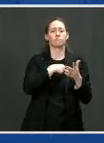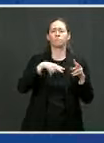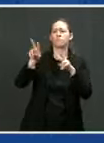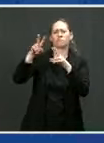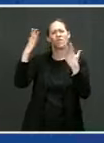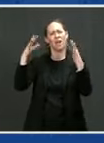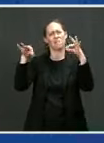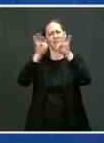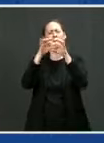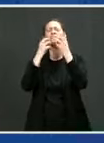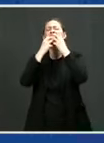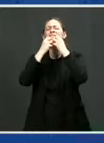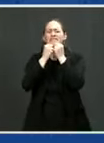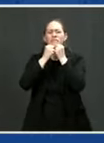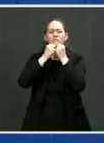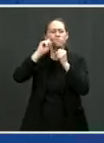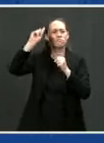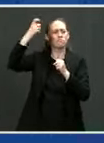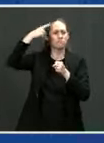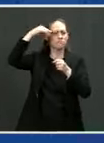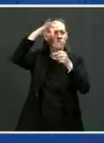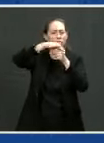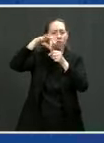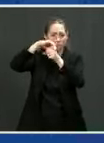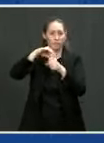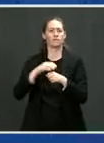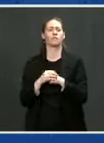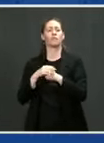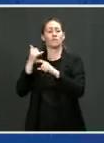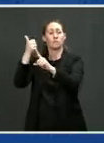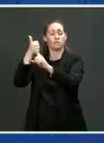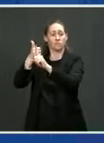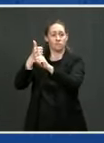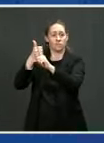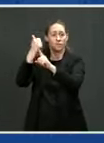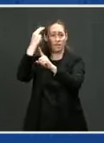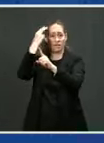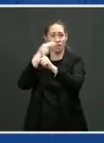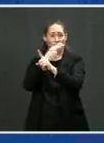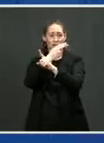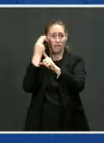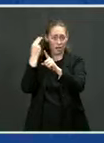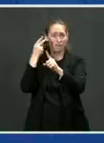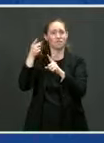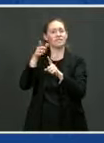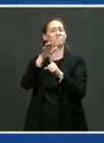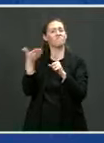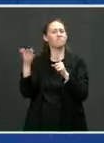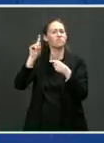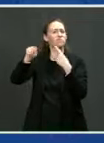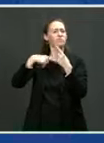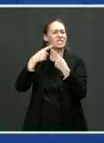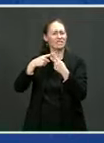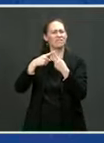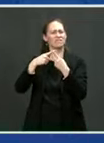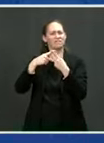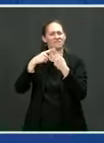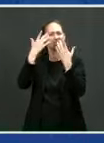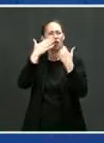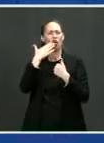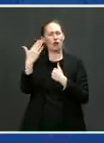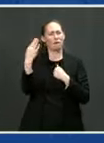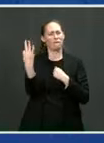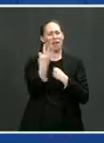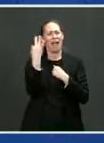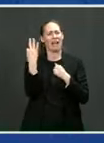Officer Evans, a Catholic, was killed on Good Friday, the saddest day of the year for many people of